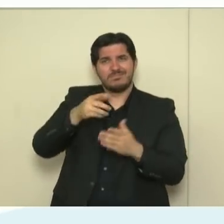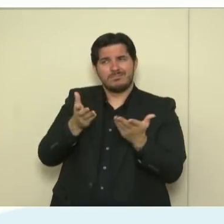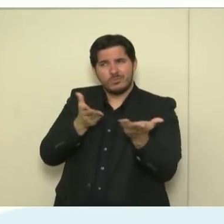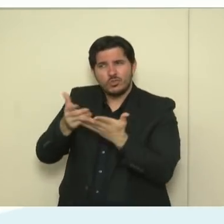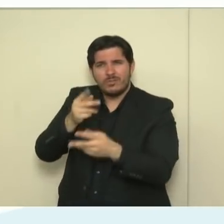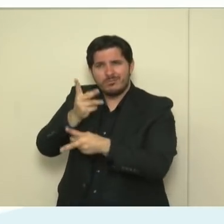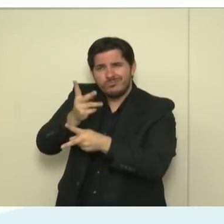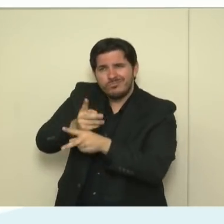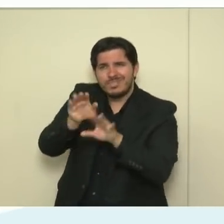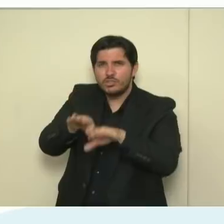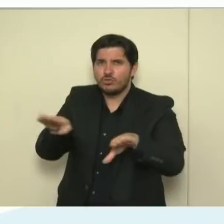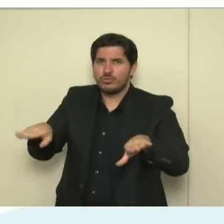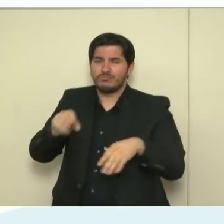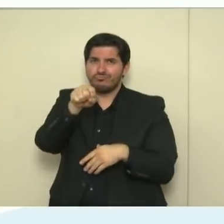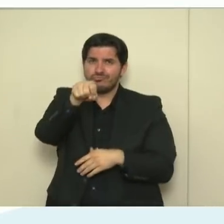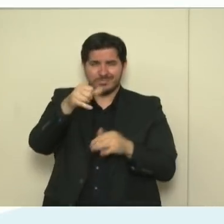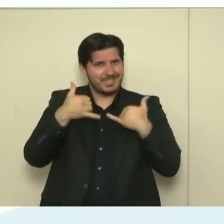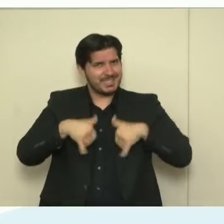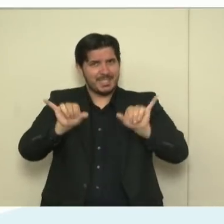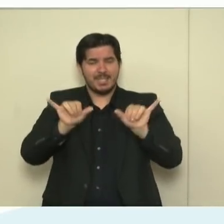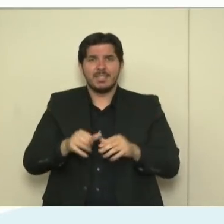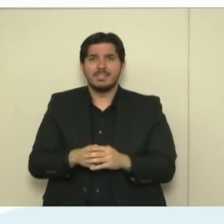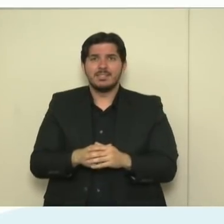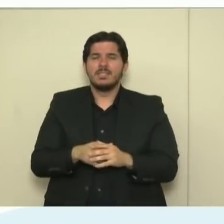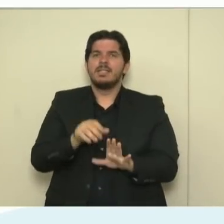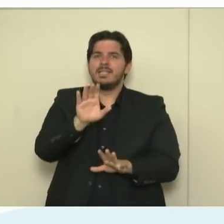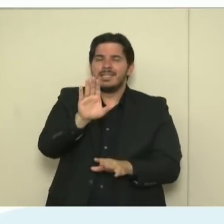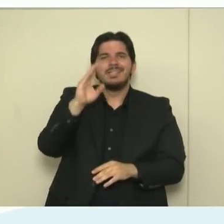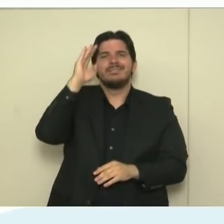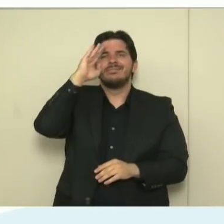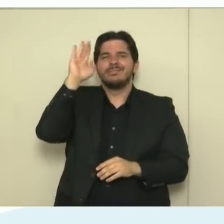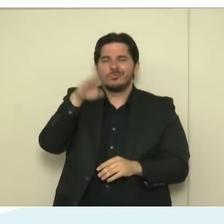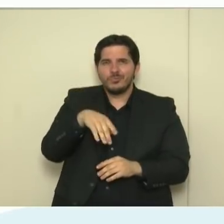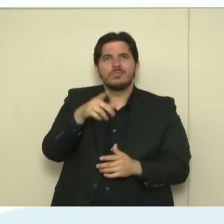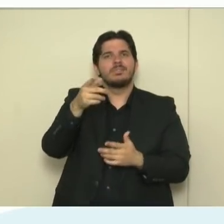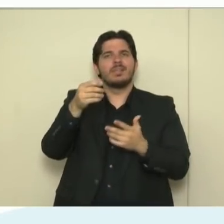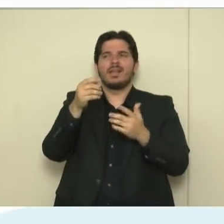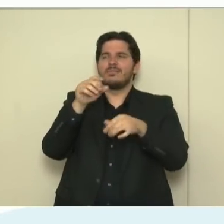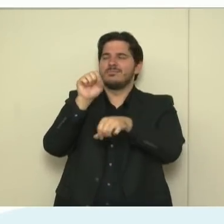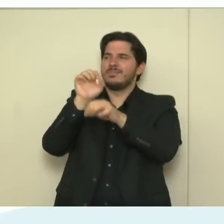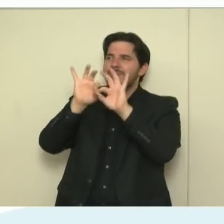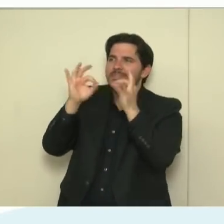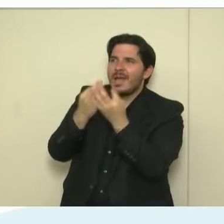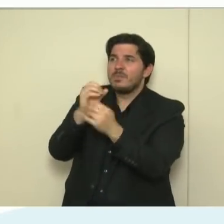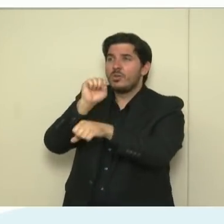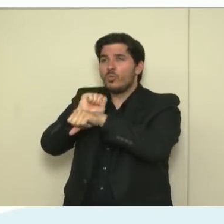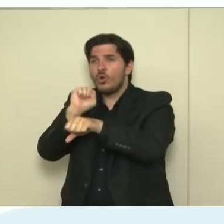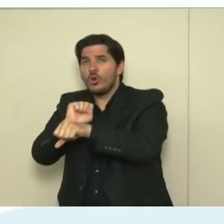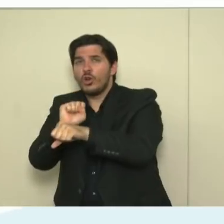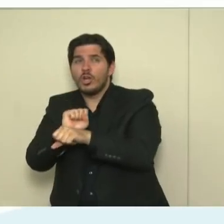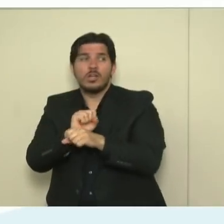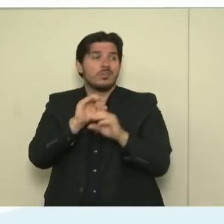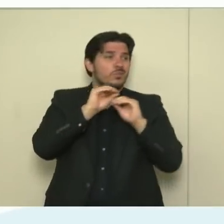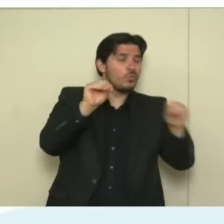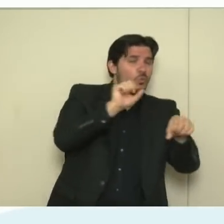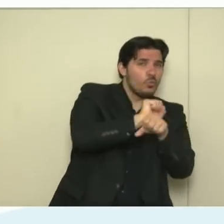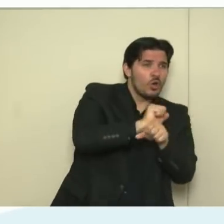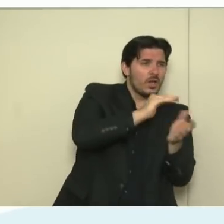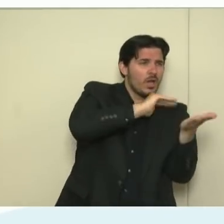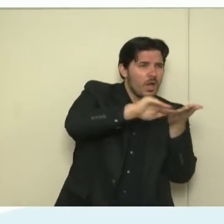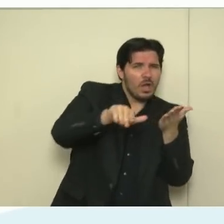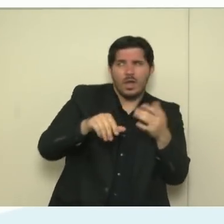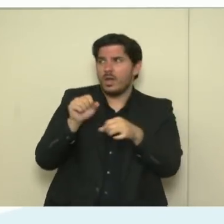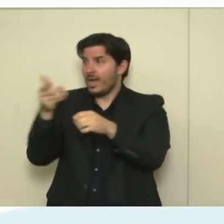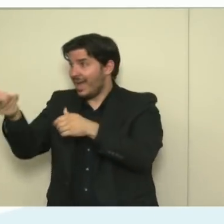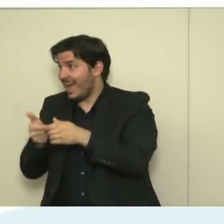children. But we know that given the fluctuations in families' employment and their concerns about health, that many